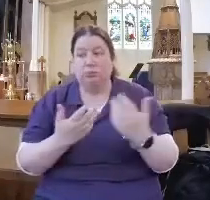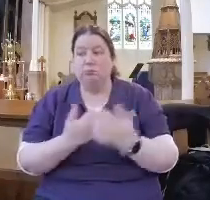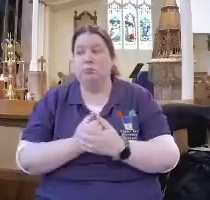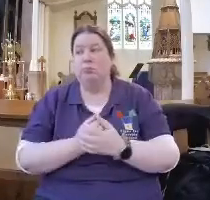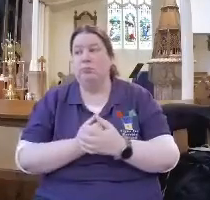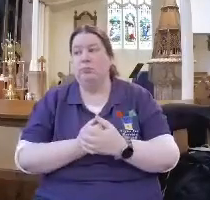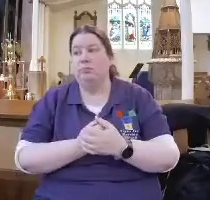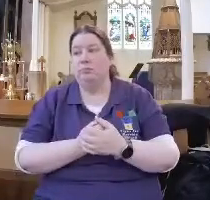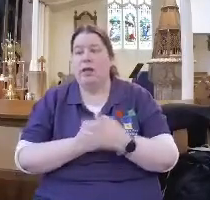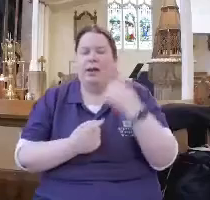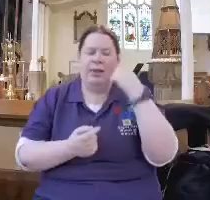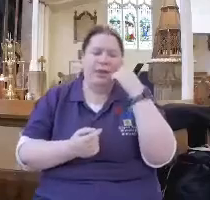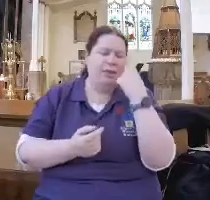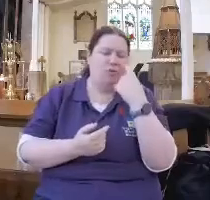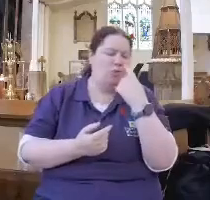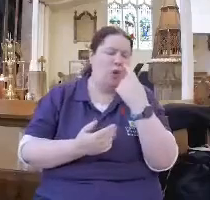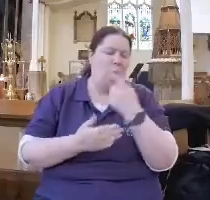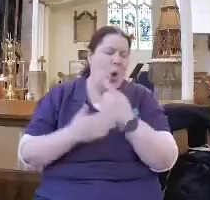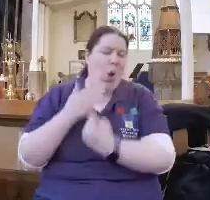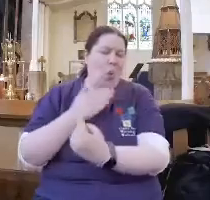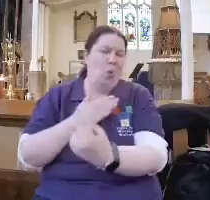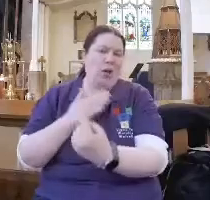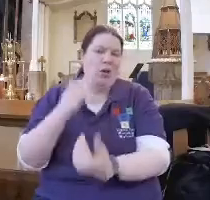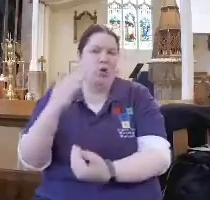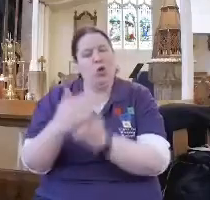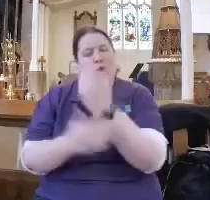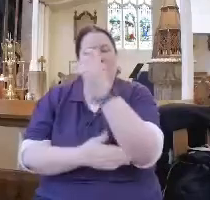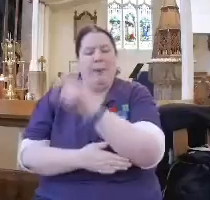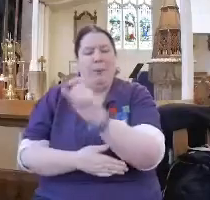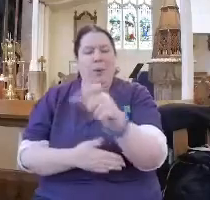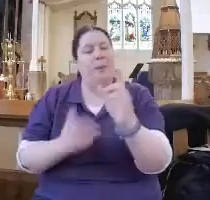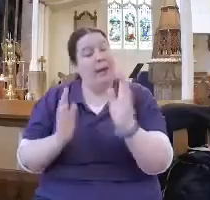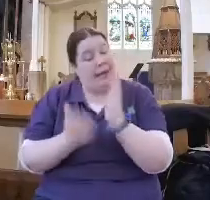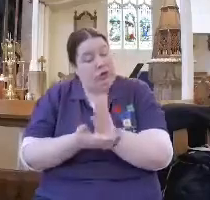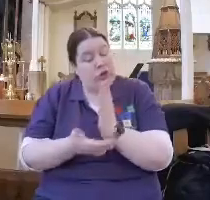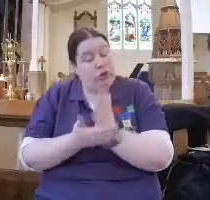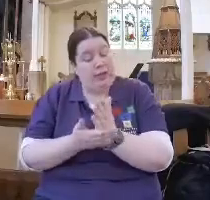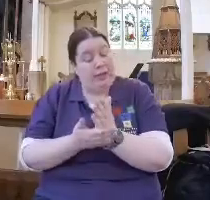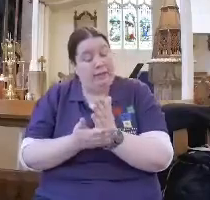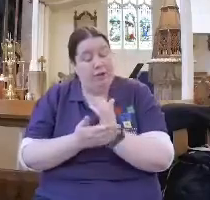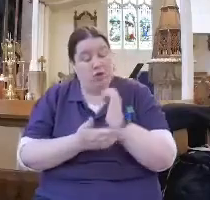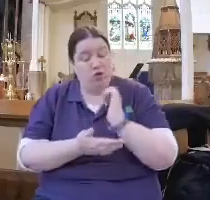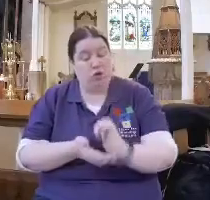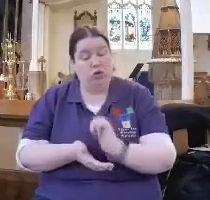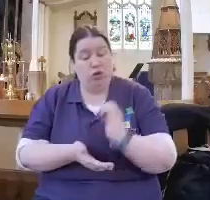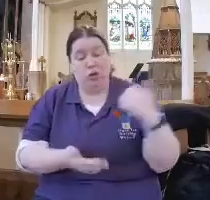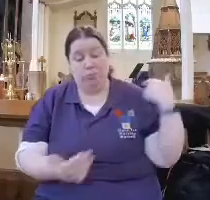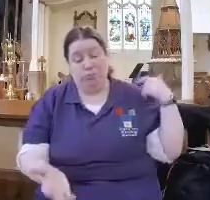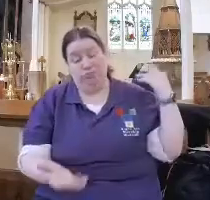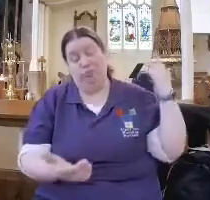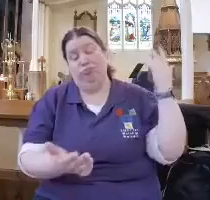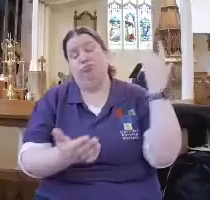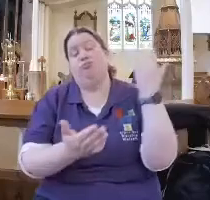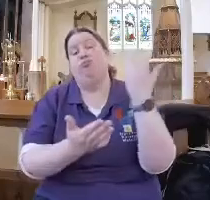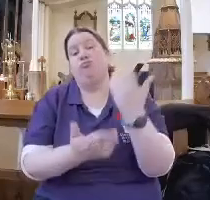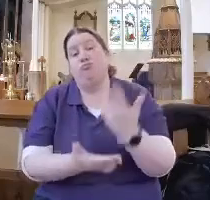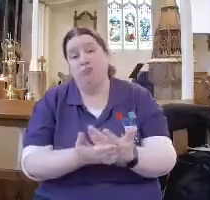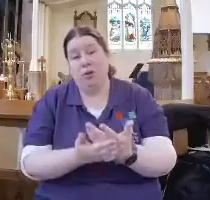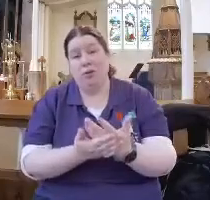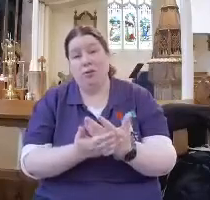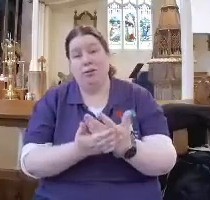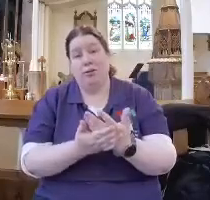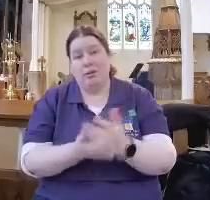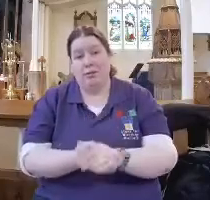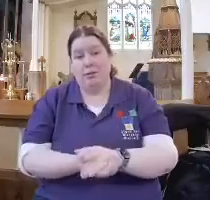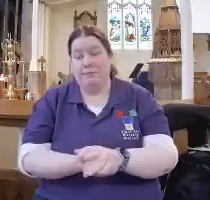that just concerns new Christians, but it's something that affects us all, even if we've been Christians for centuries, or